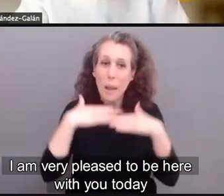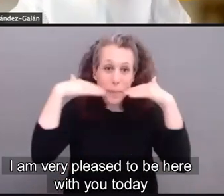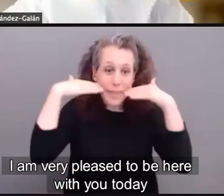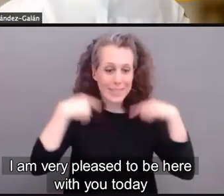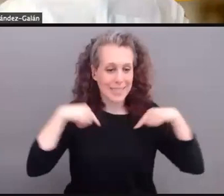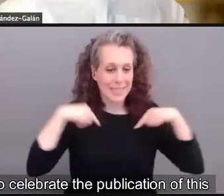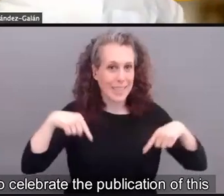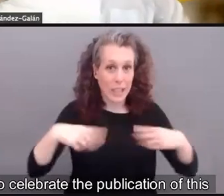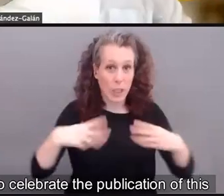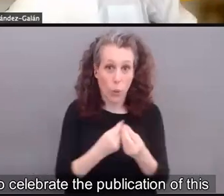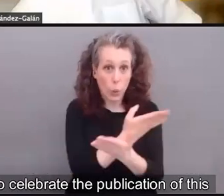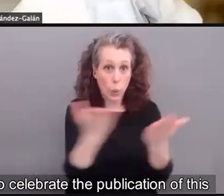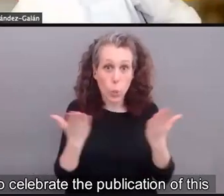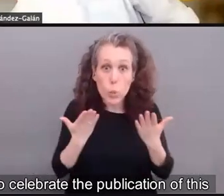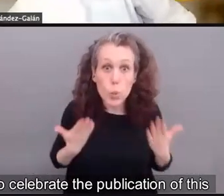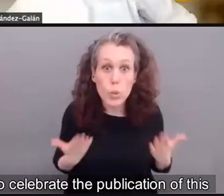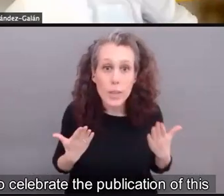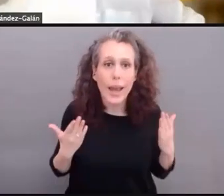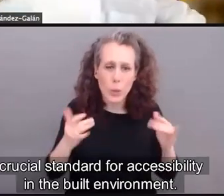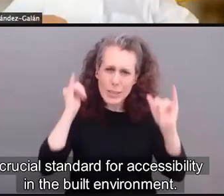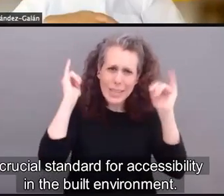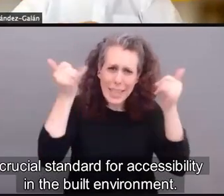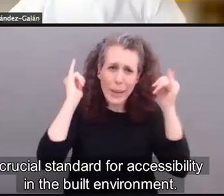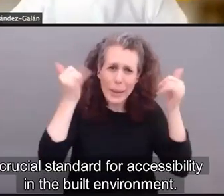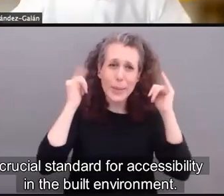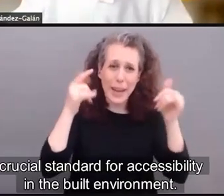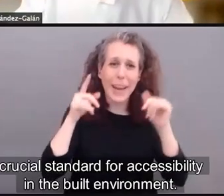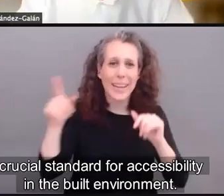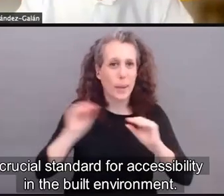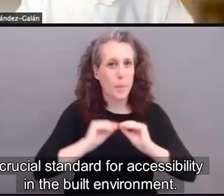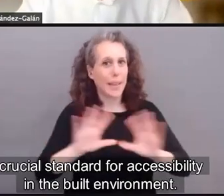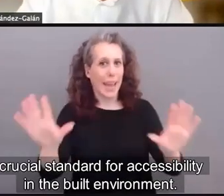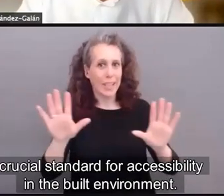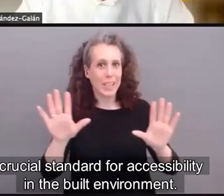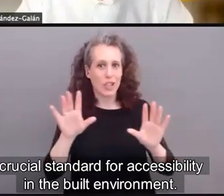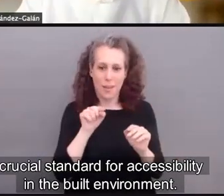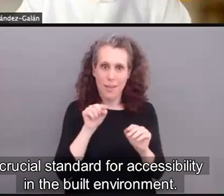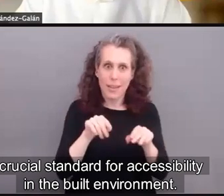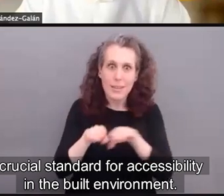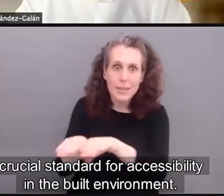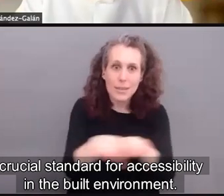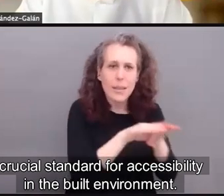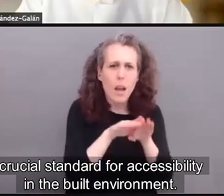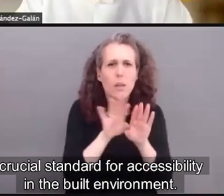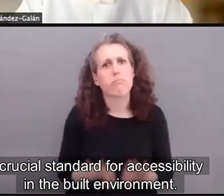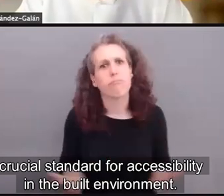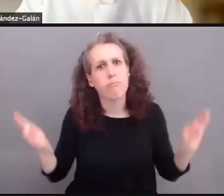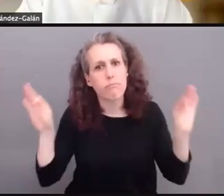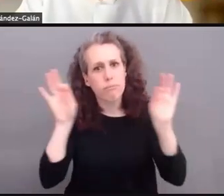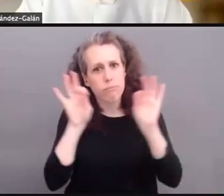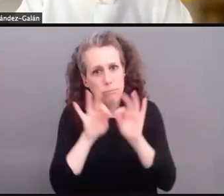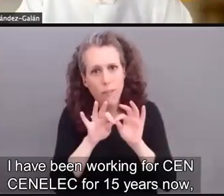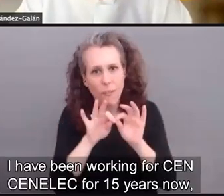with you today to celebrate the publication of this crucial standard for the accessibility in the built